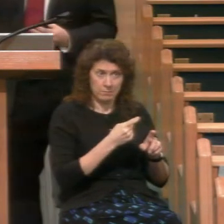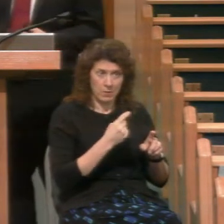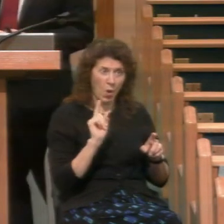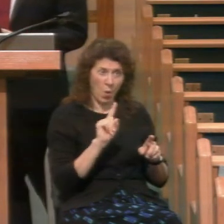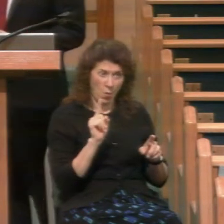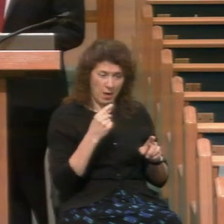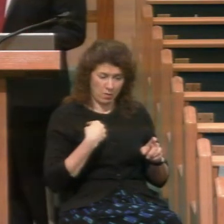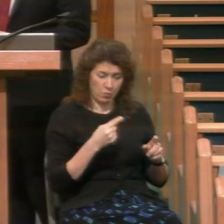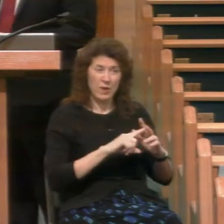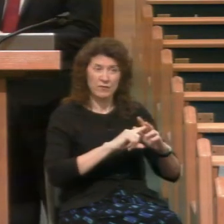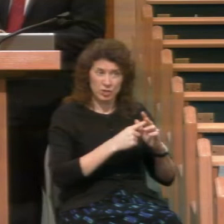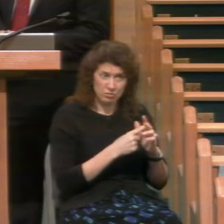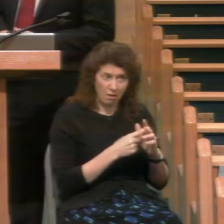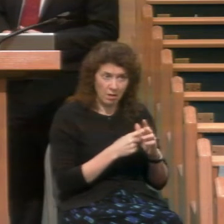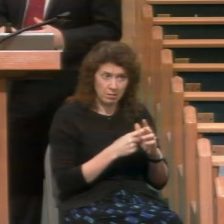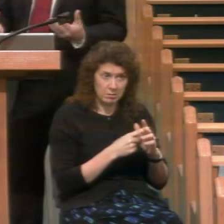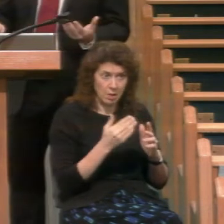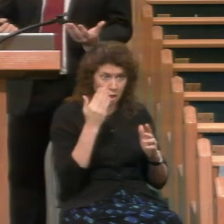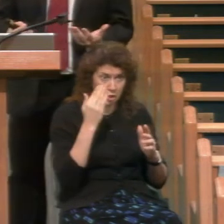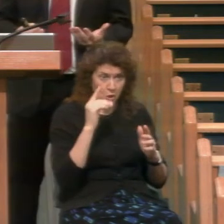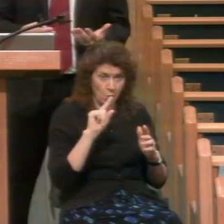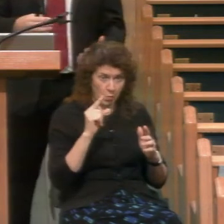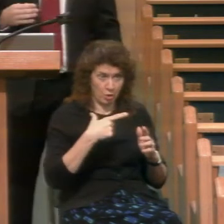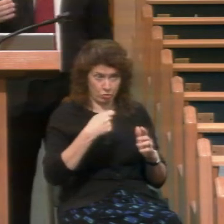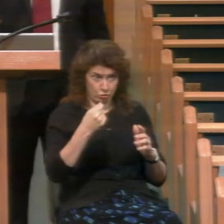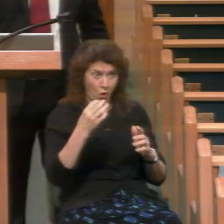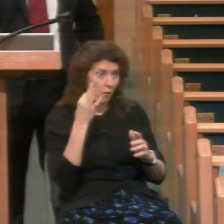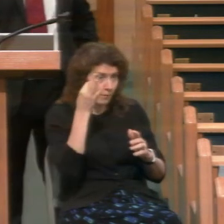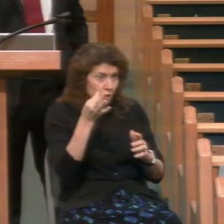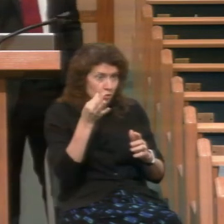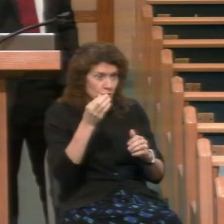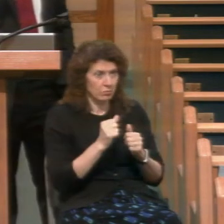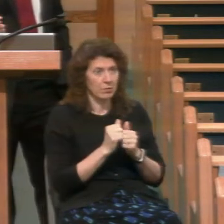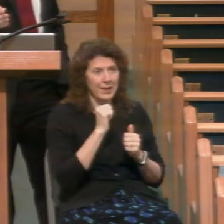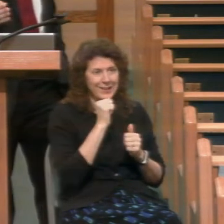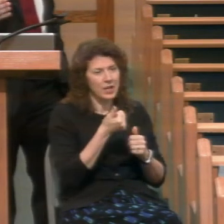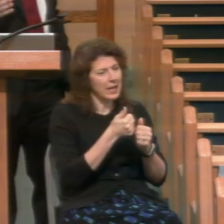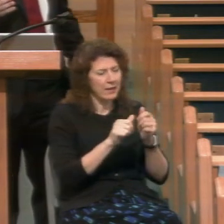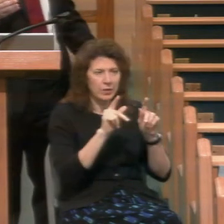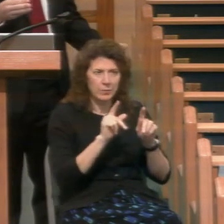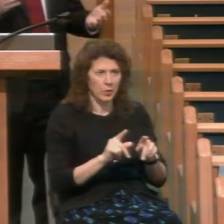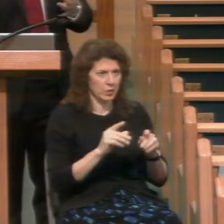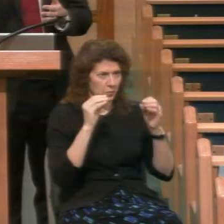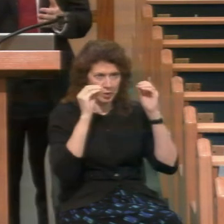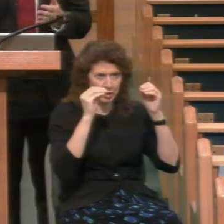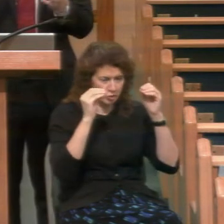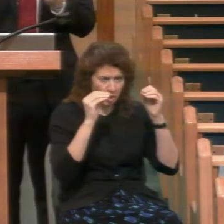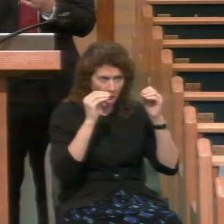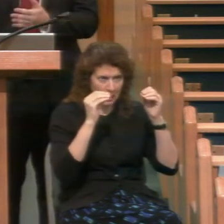steps to go forward? Yes, obviously it does. And not everybody was taught when they were